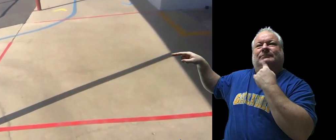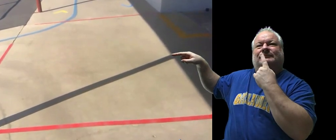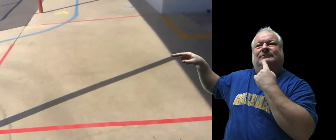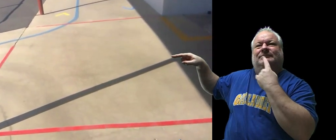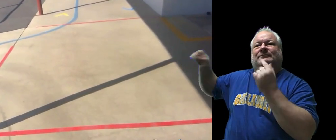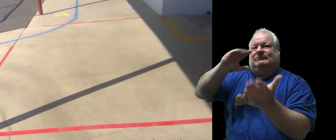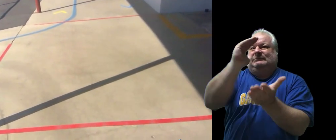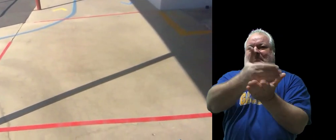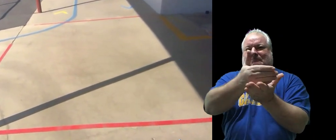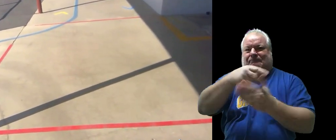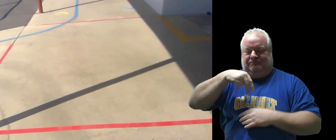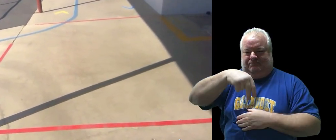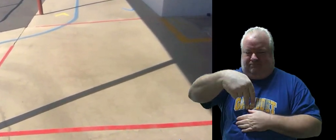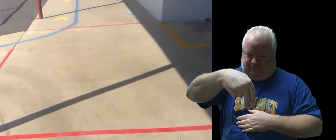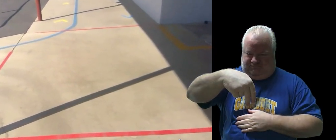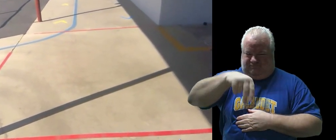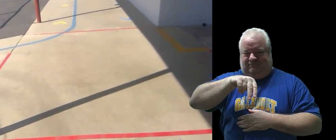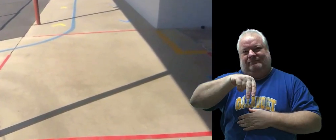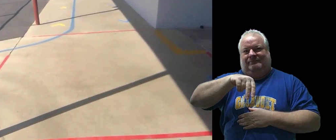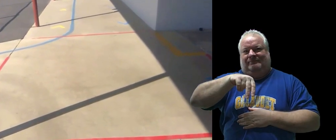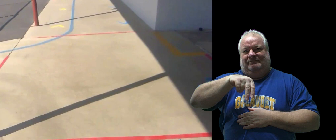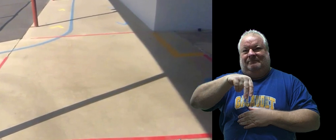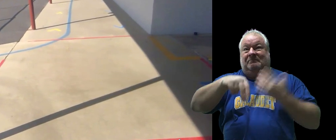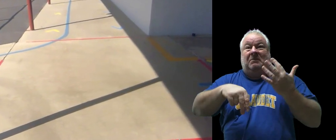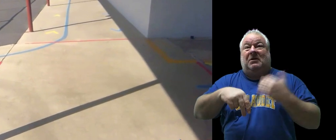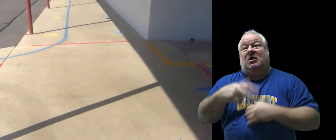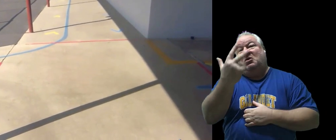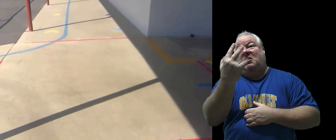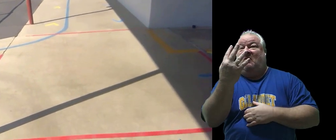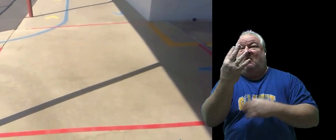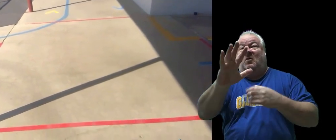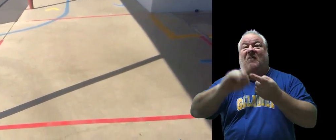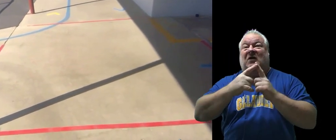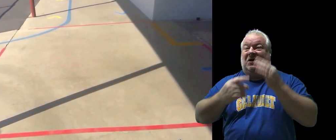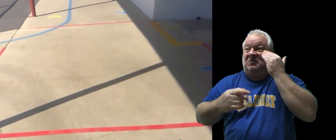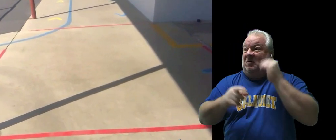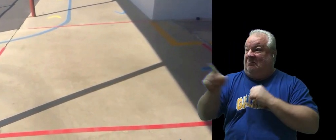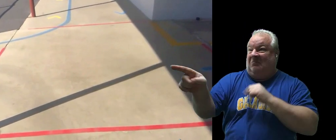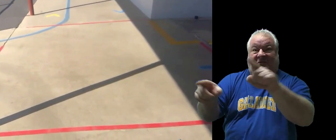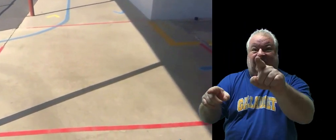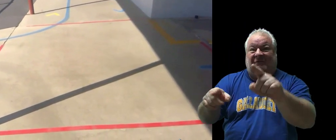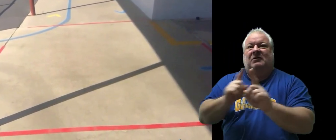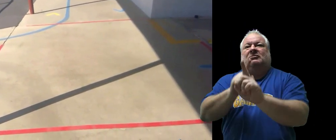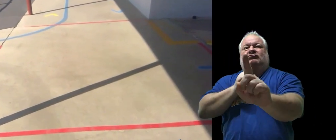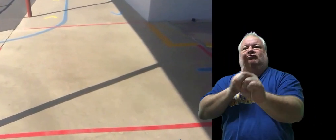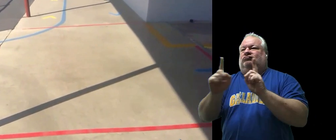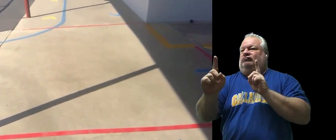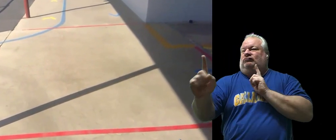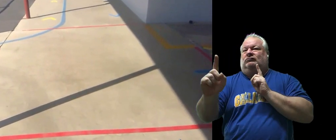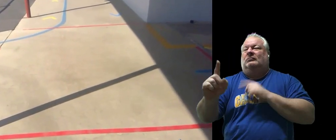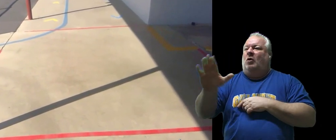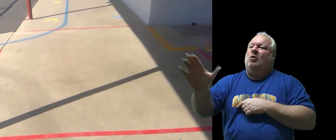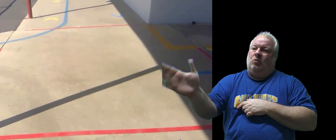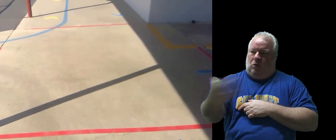intersection where you stop. You might have 3 or 4 friends here, and you need to make sure that you